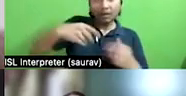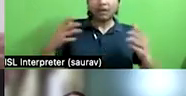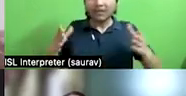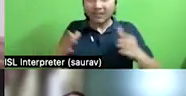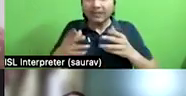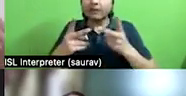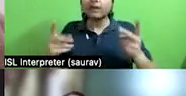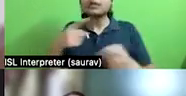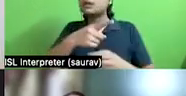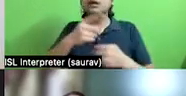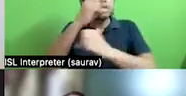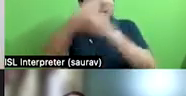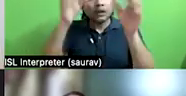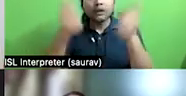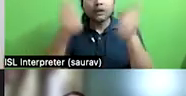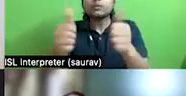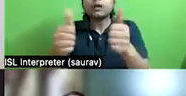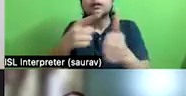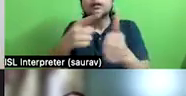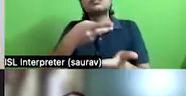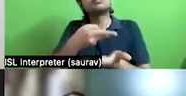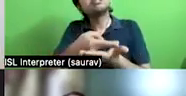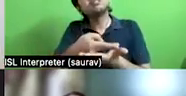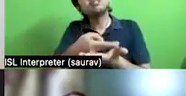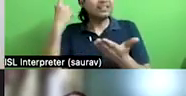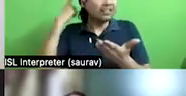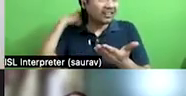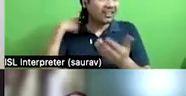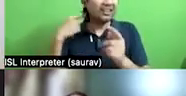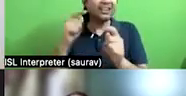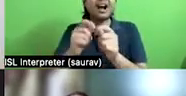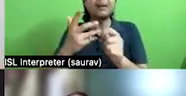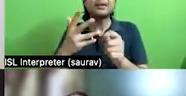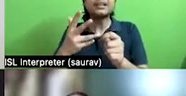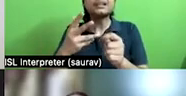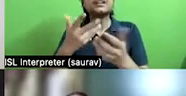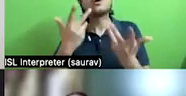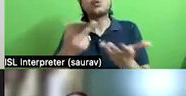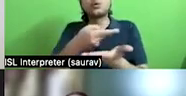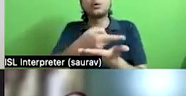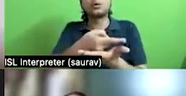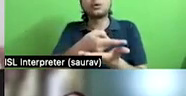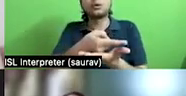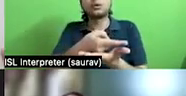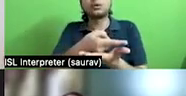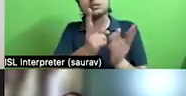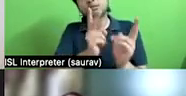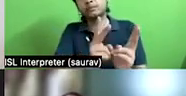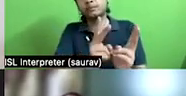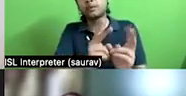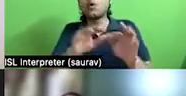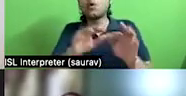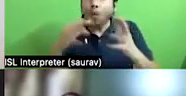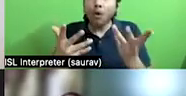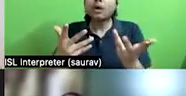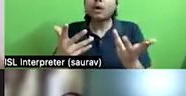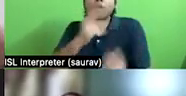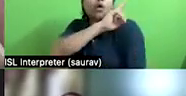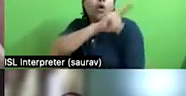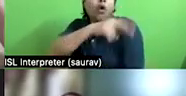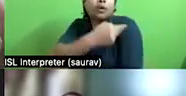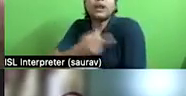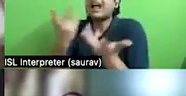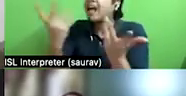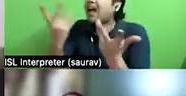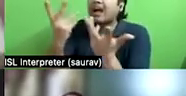If somehow they know it's possible, they don't know the hospital. They just don't know it. It's not, it's